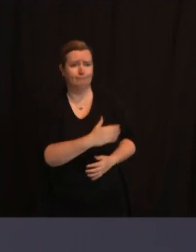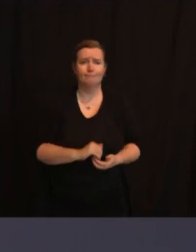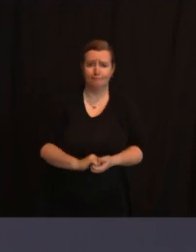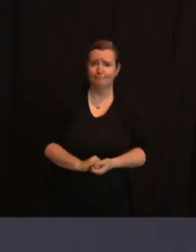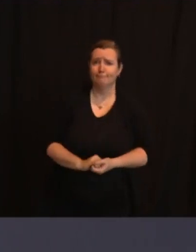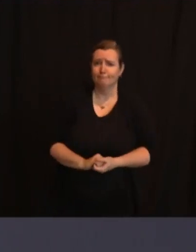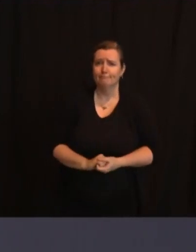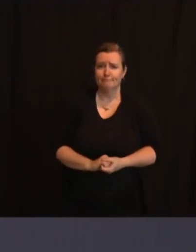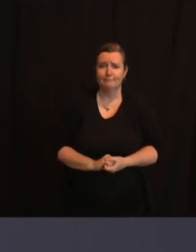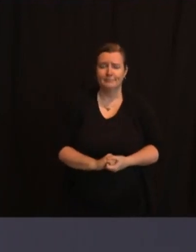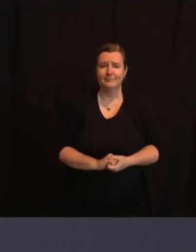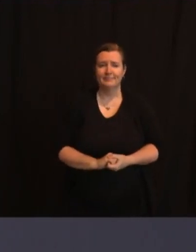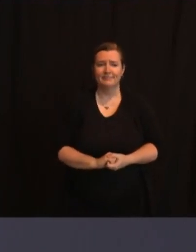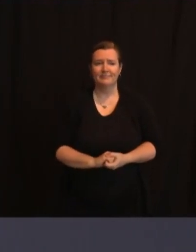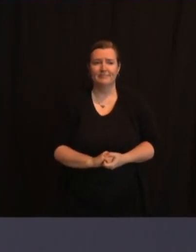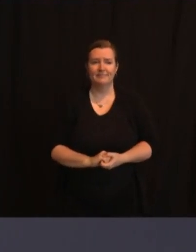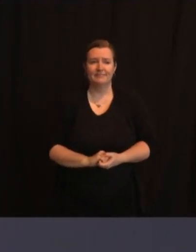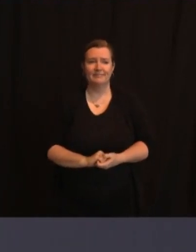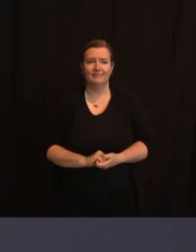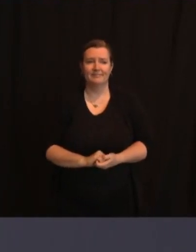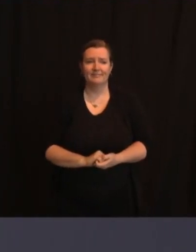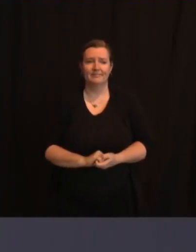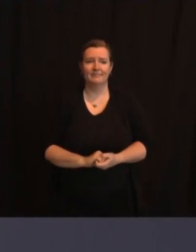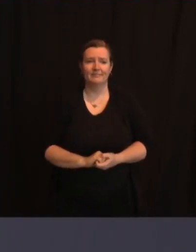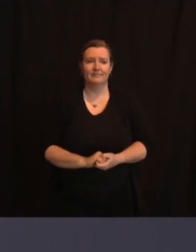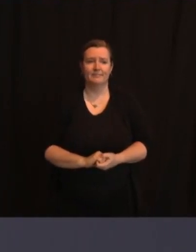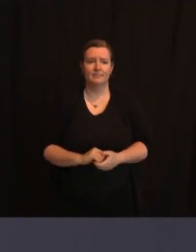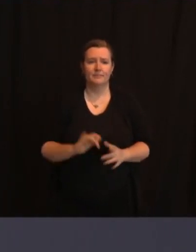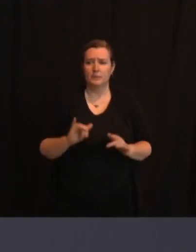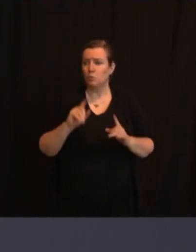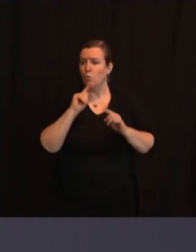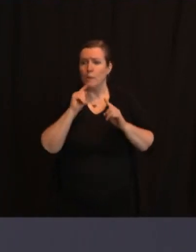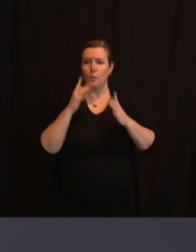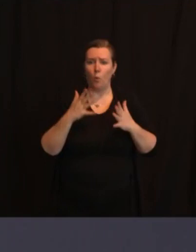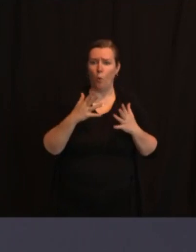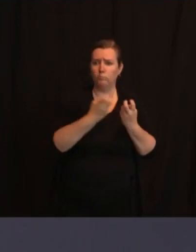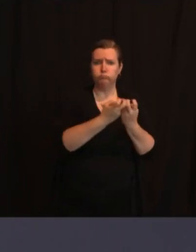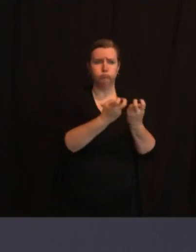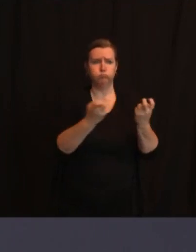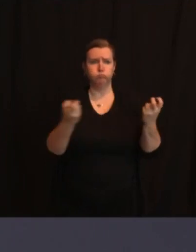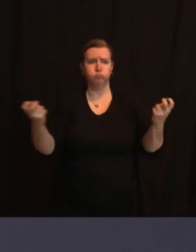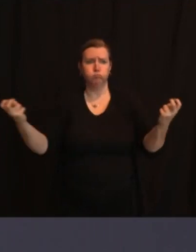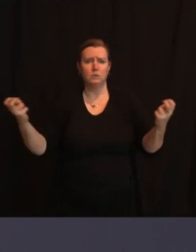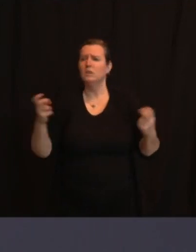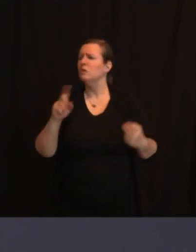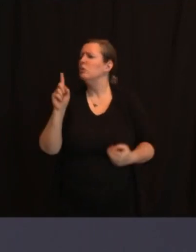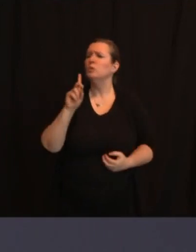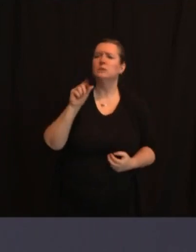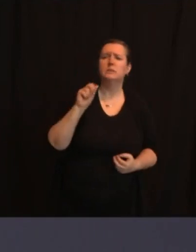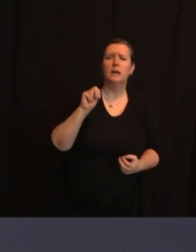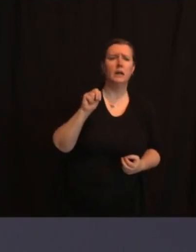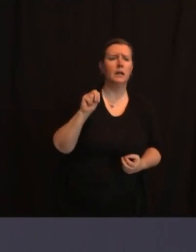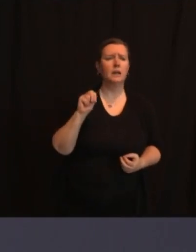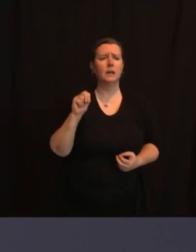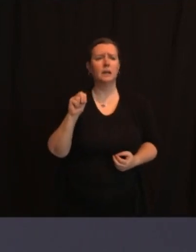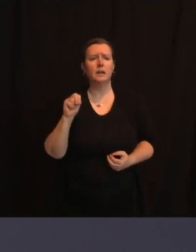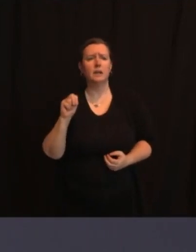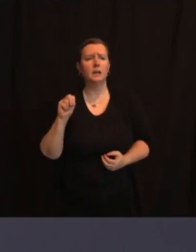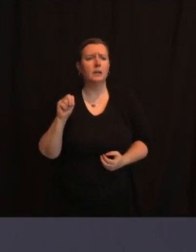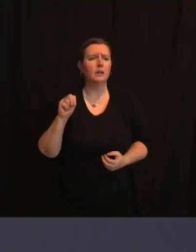here. I've lost Dan. Dan, is tomorrow 1 o'clock? You could check that